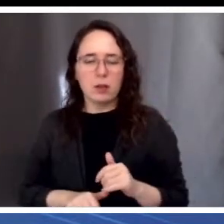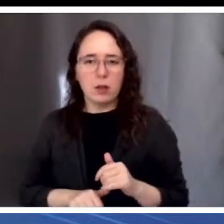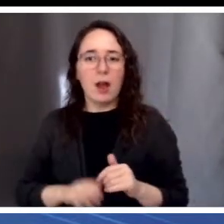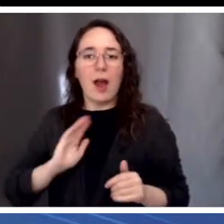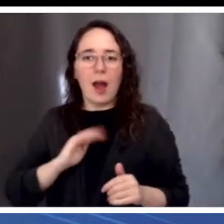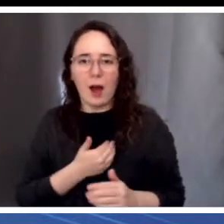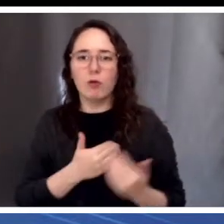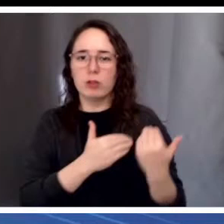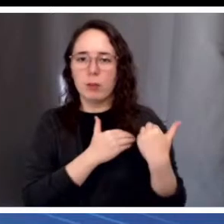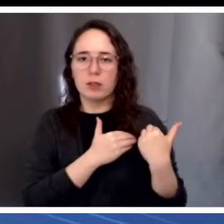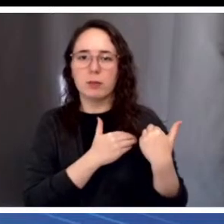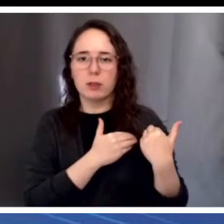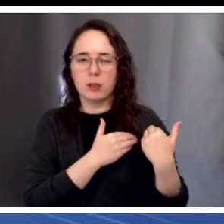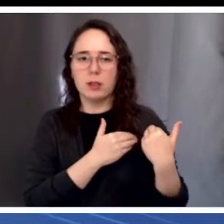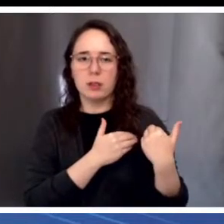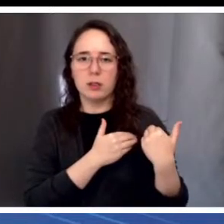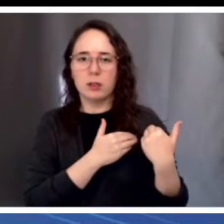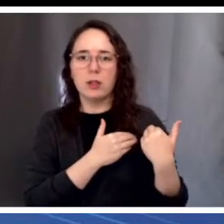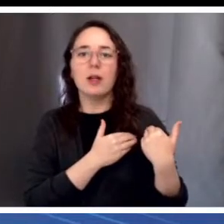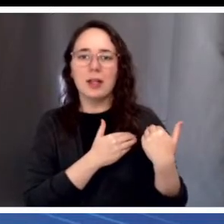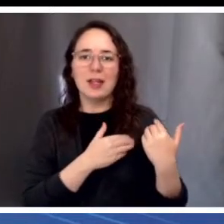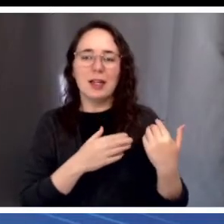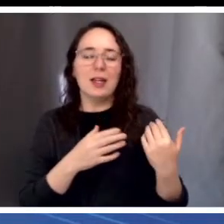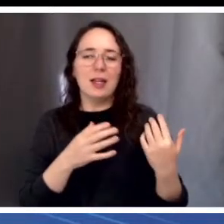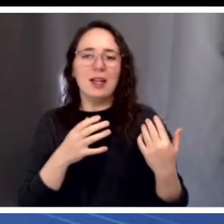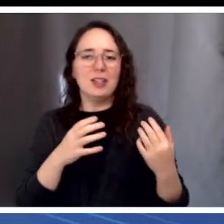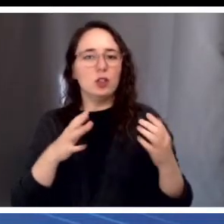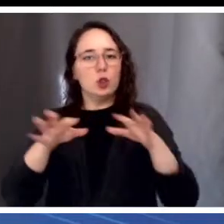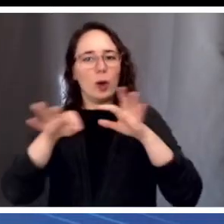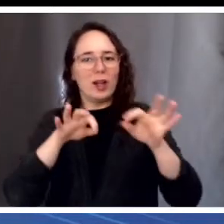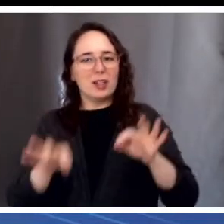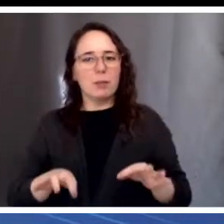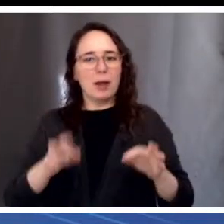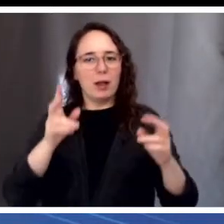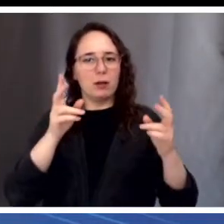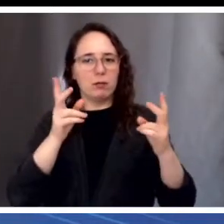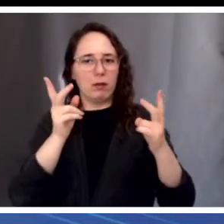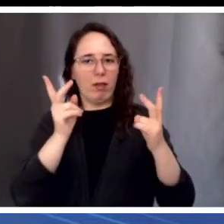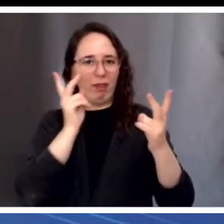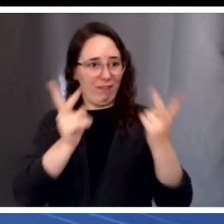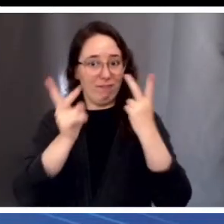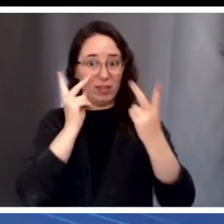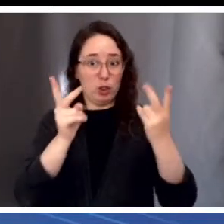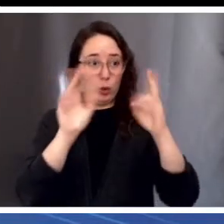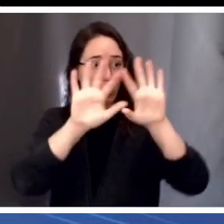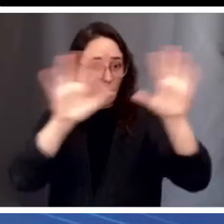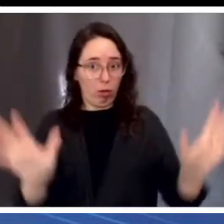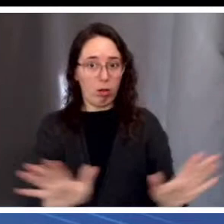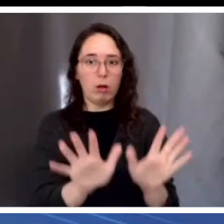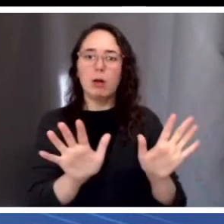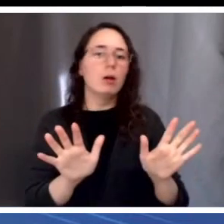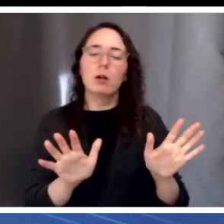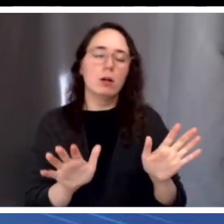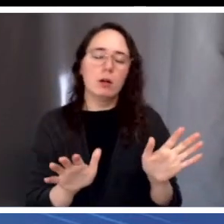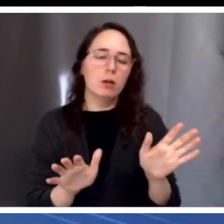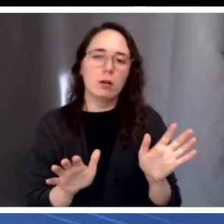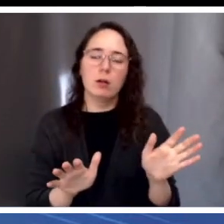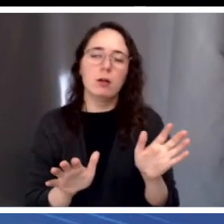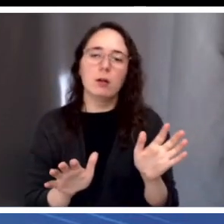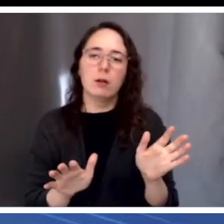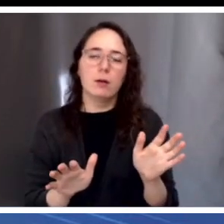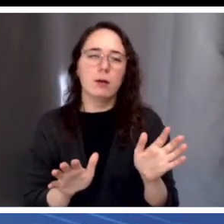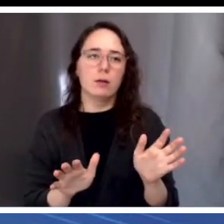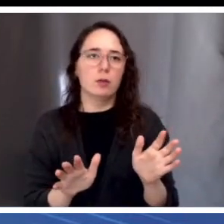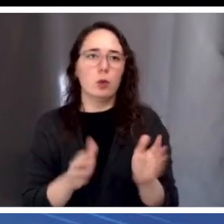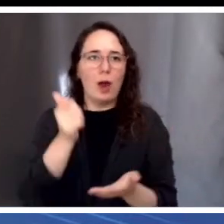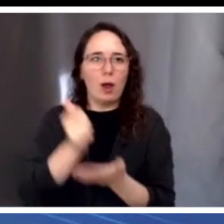you said earlier, and I've always said, we're painting a picture with words, in my definition. So, we don't want to give too much information that's overwhelming. We want